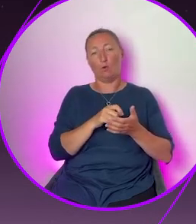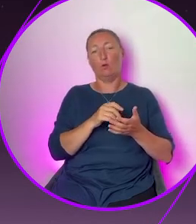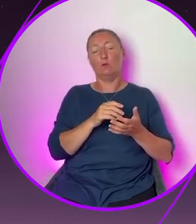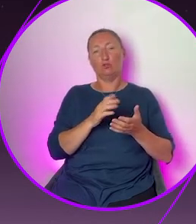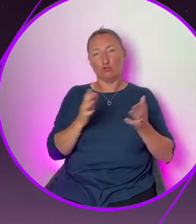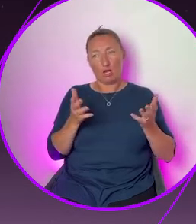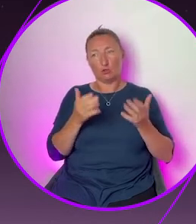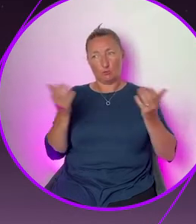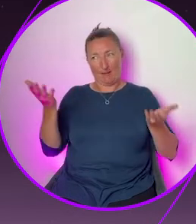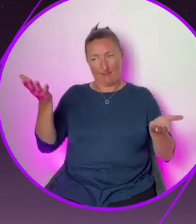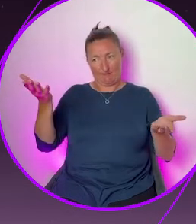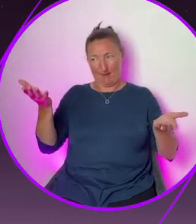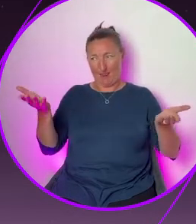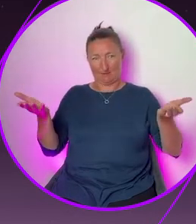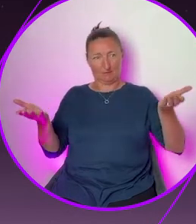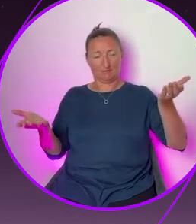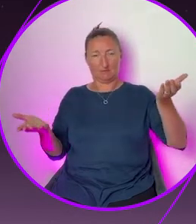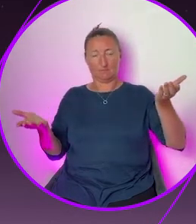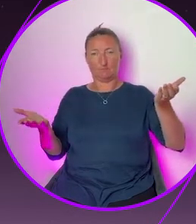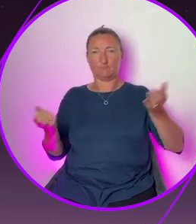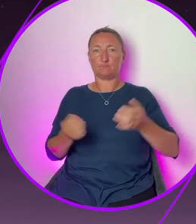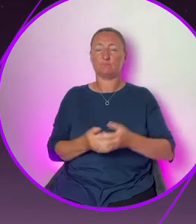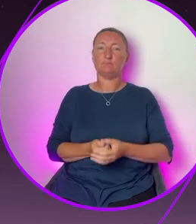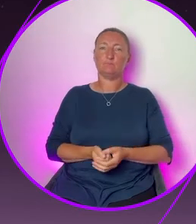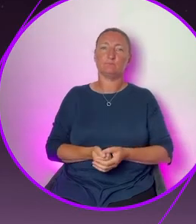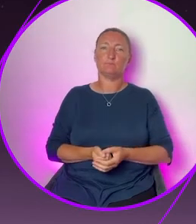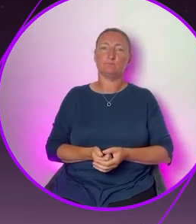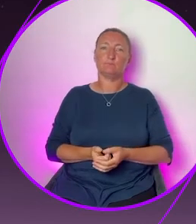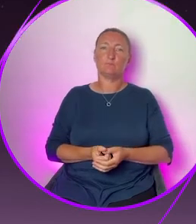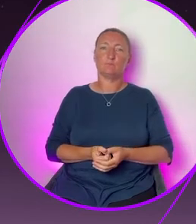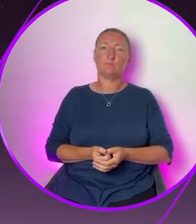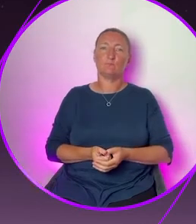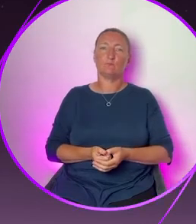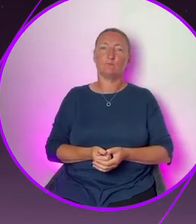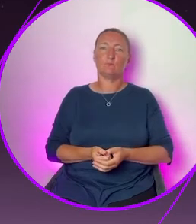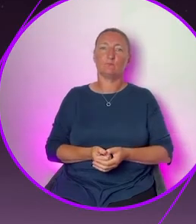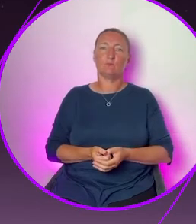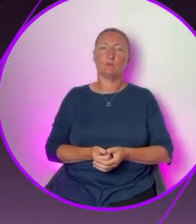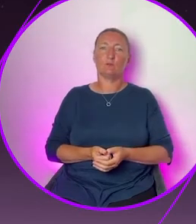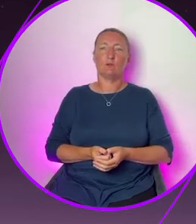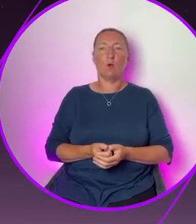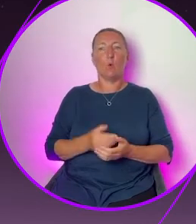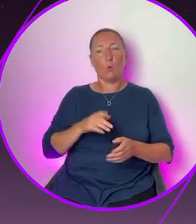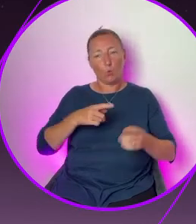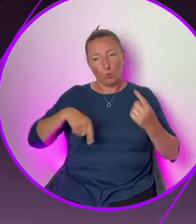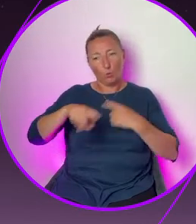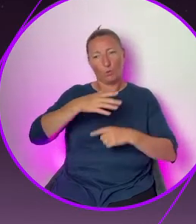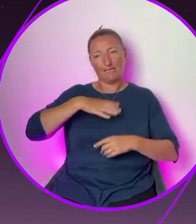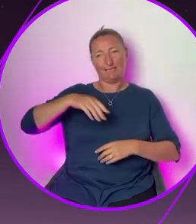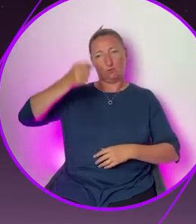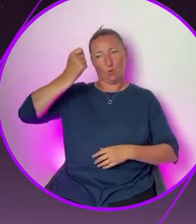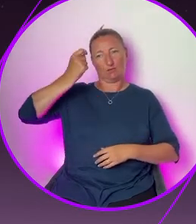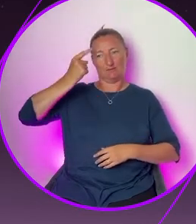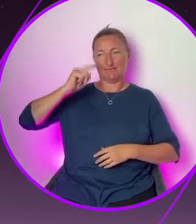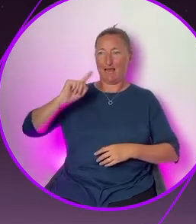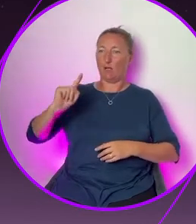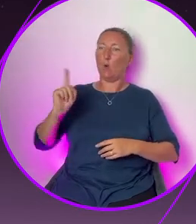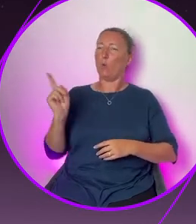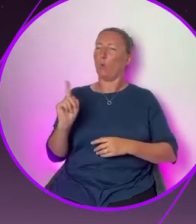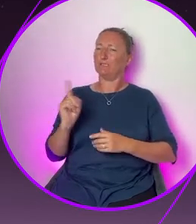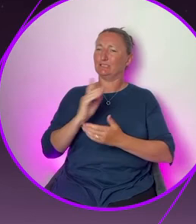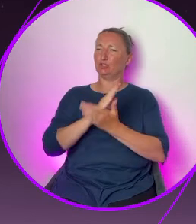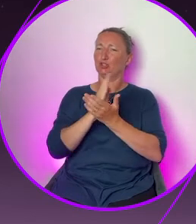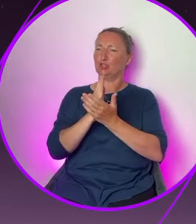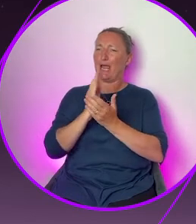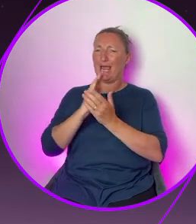kind of public-private. And it's understanding what those shared sort of aims and ambitions are. And I think, you know, we've done some brilliant projects with